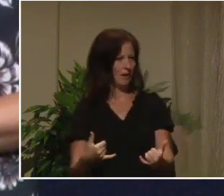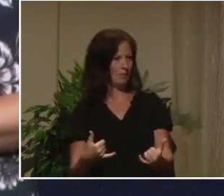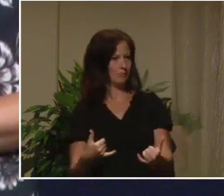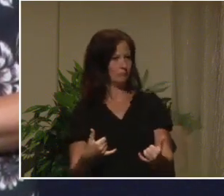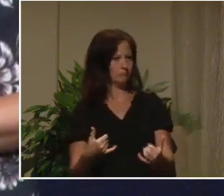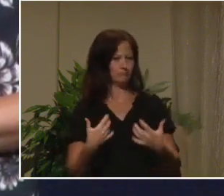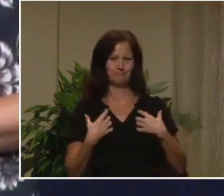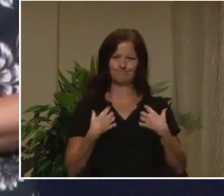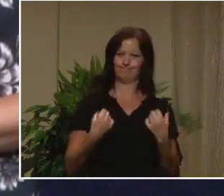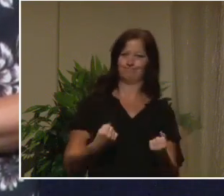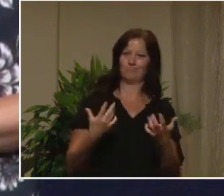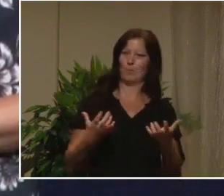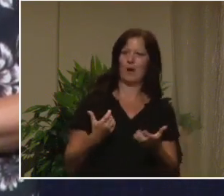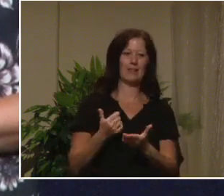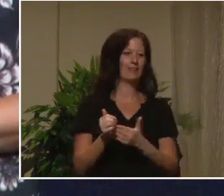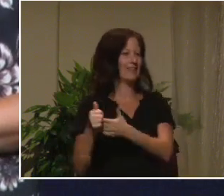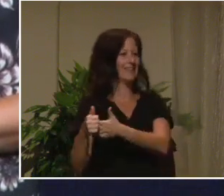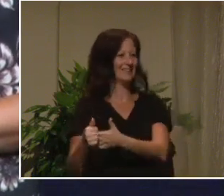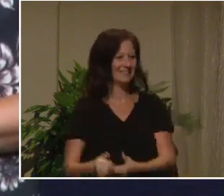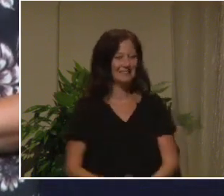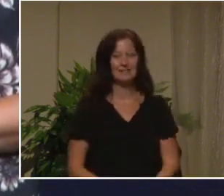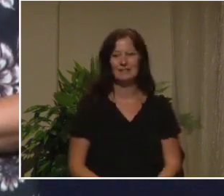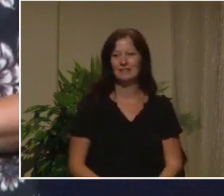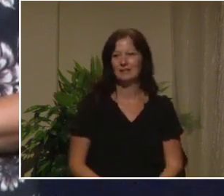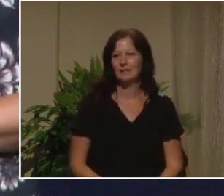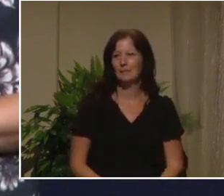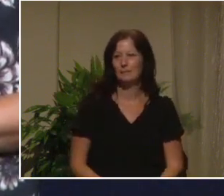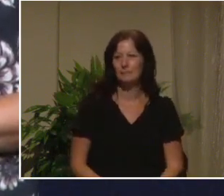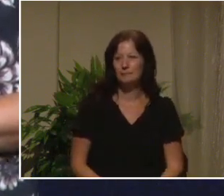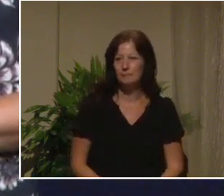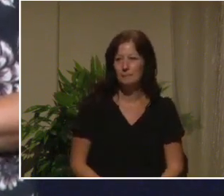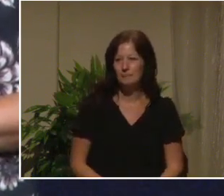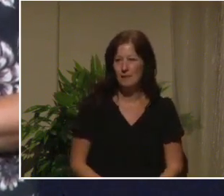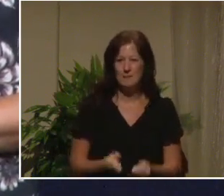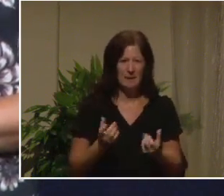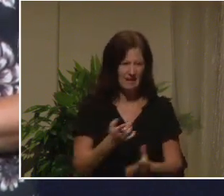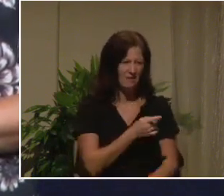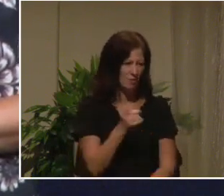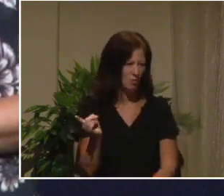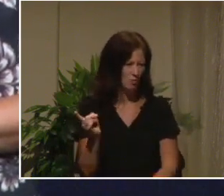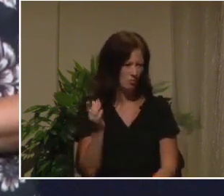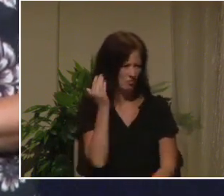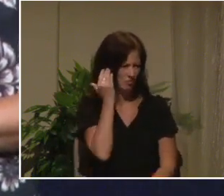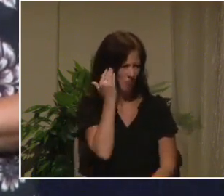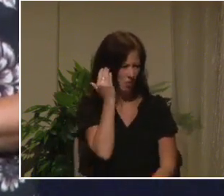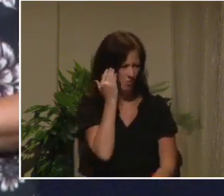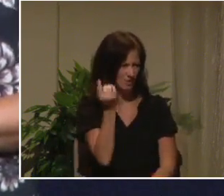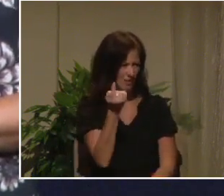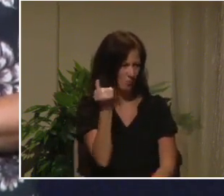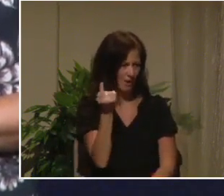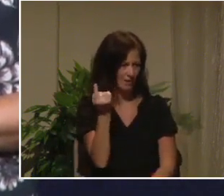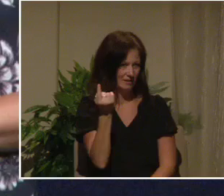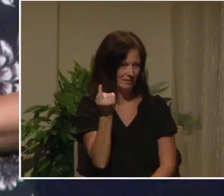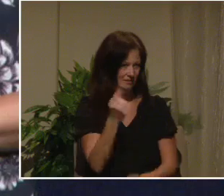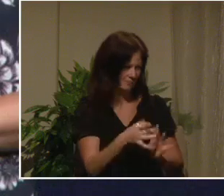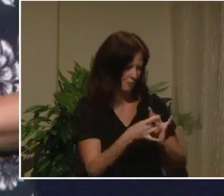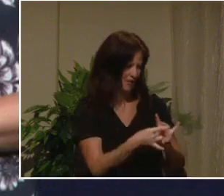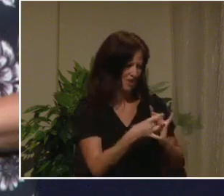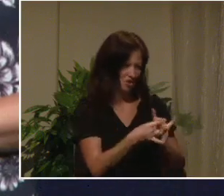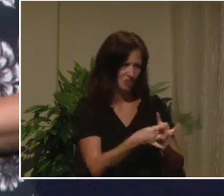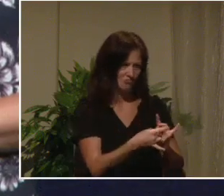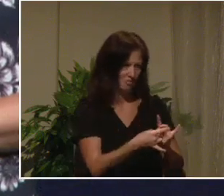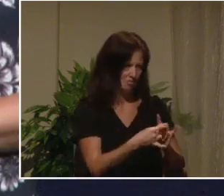So if we, a lot of us know people that have gone through or are going through difficult relationship issues like this,